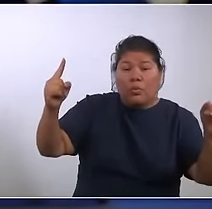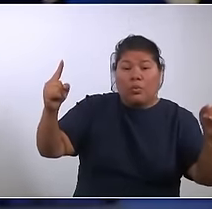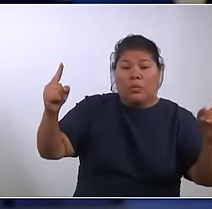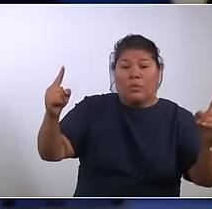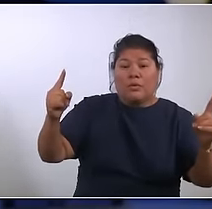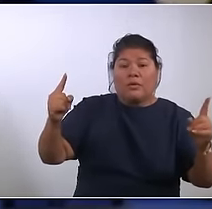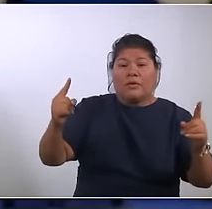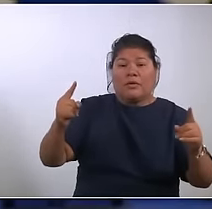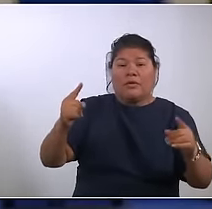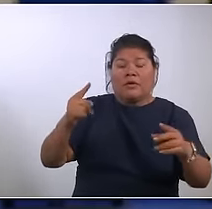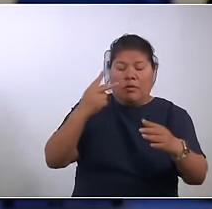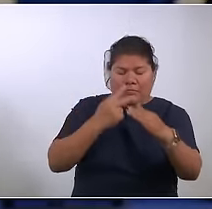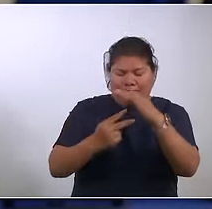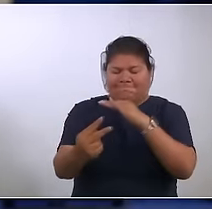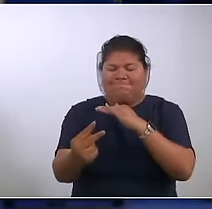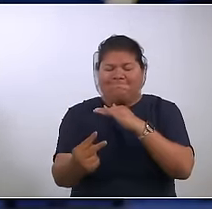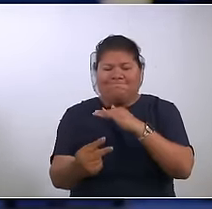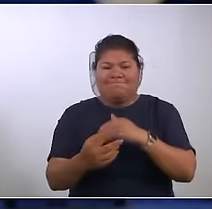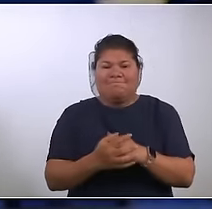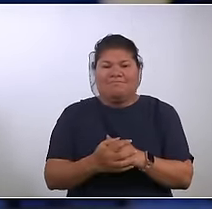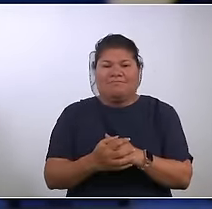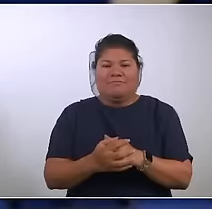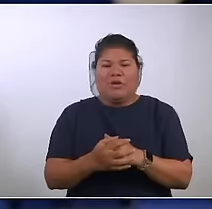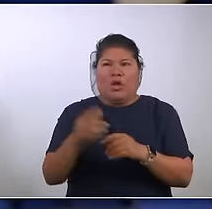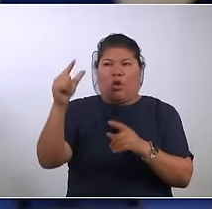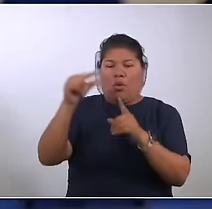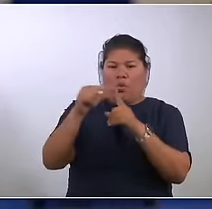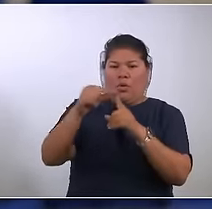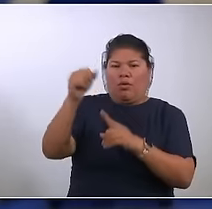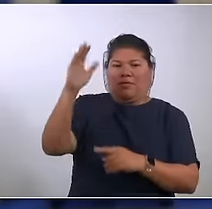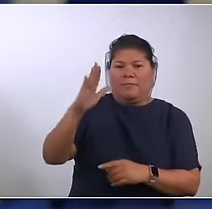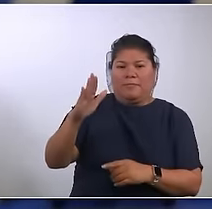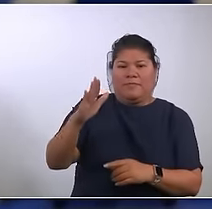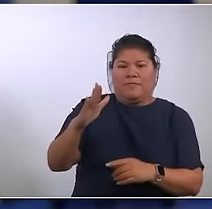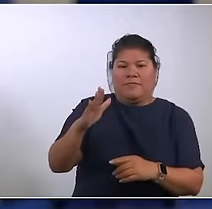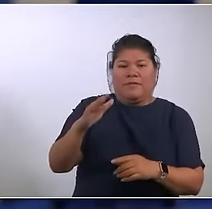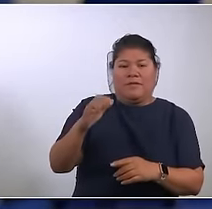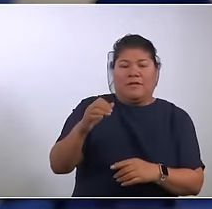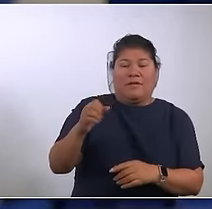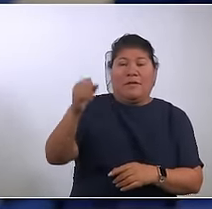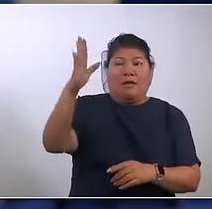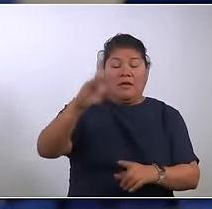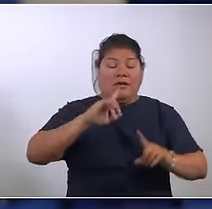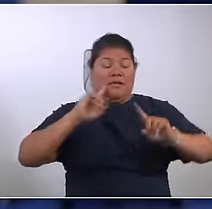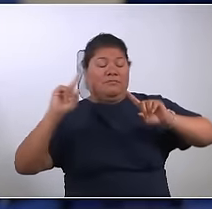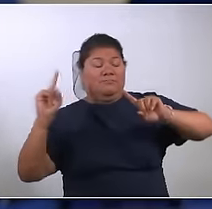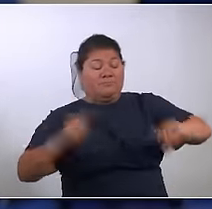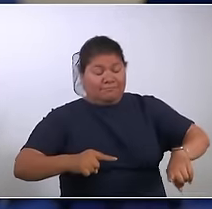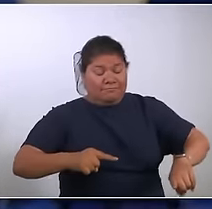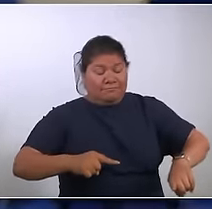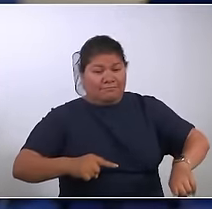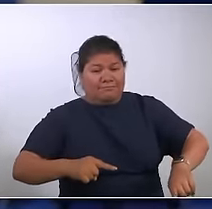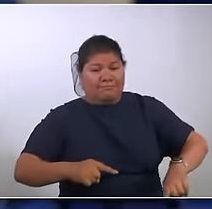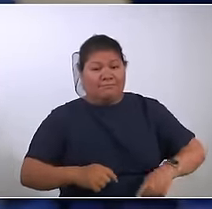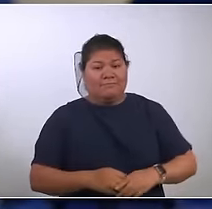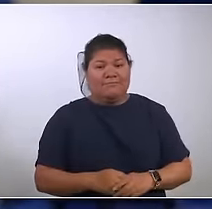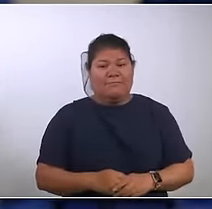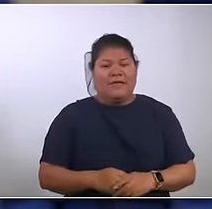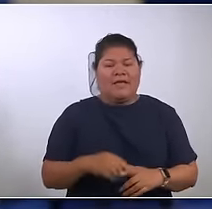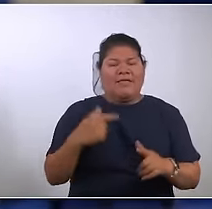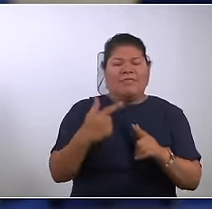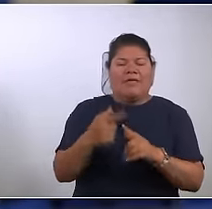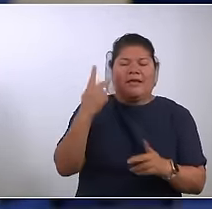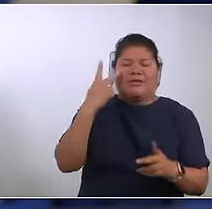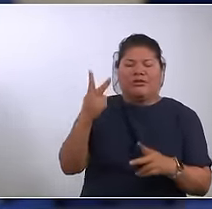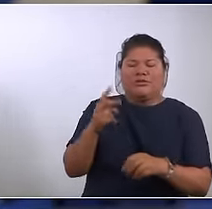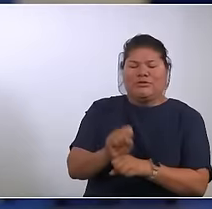declarará, prophecy, profecía, word of God, palabra de what Dios, God has commanded, lo que Dios ha ordenado, then you will